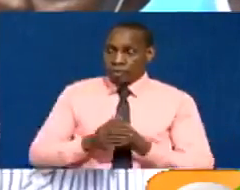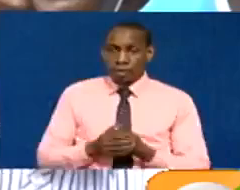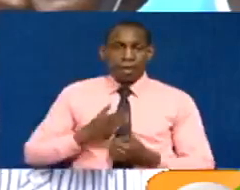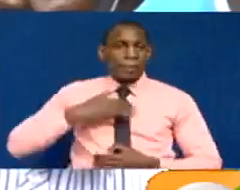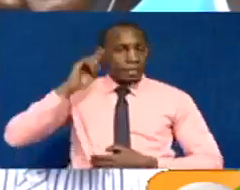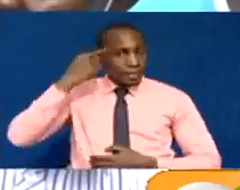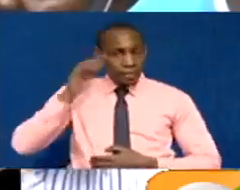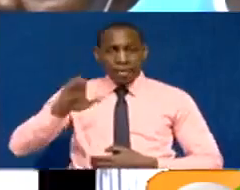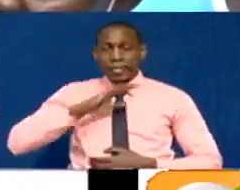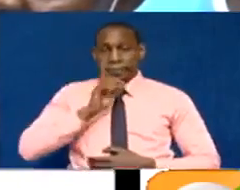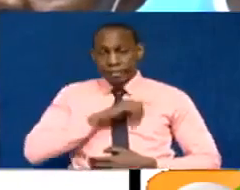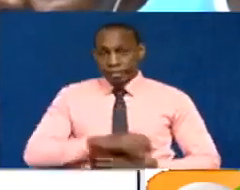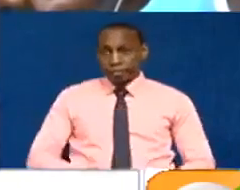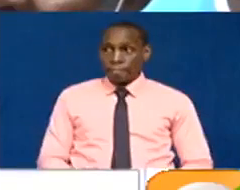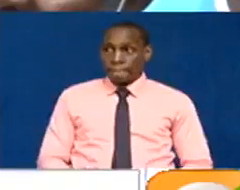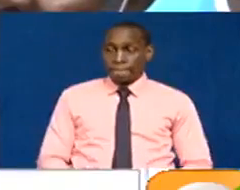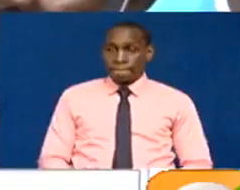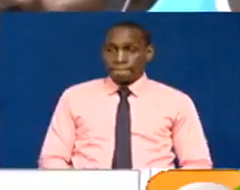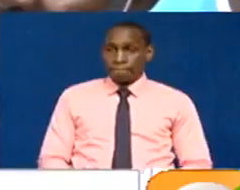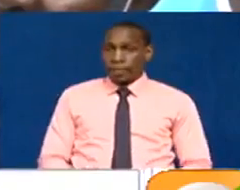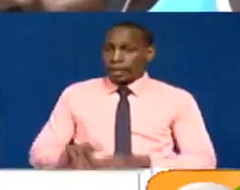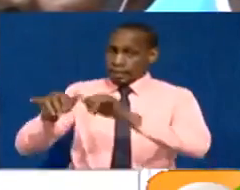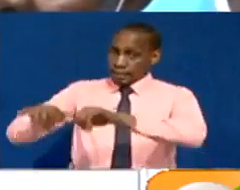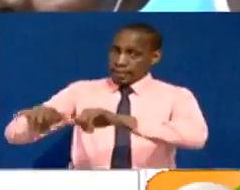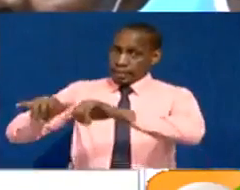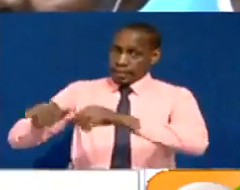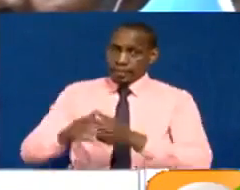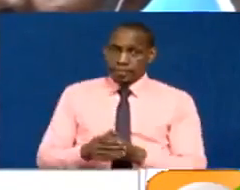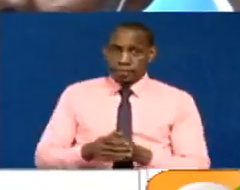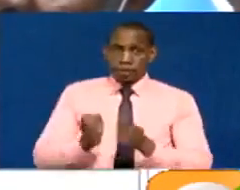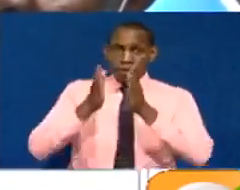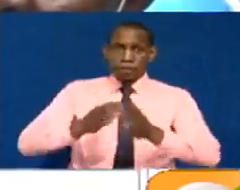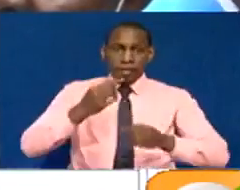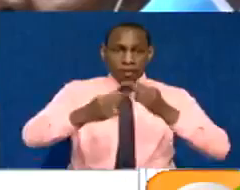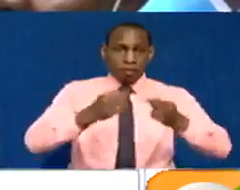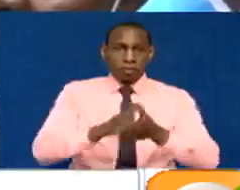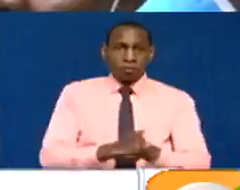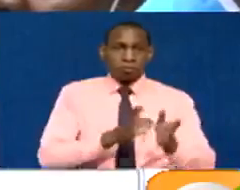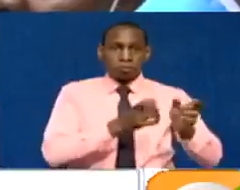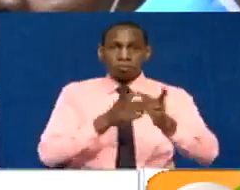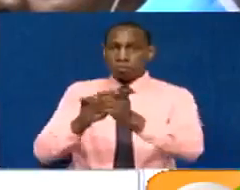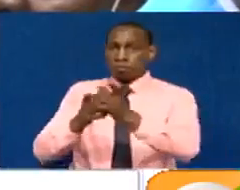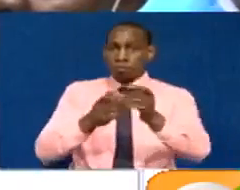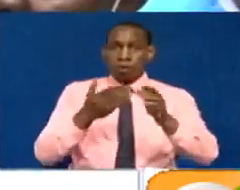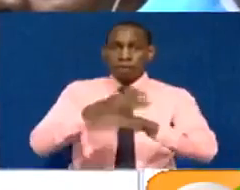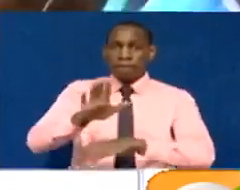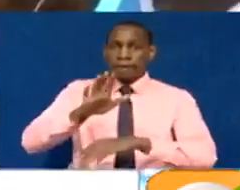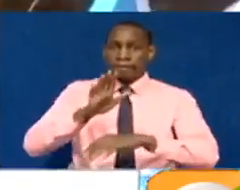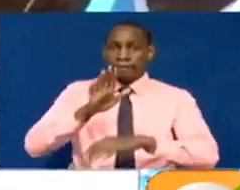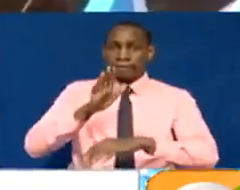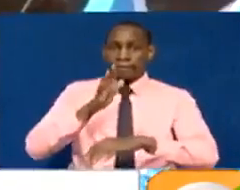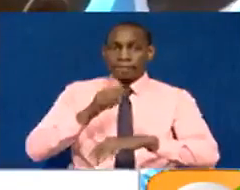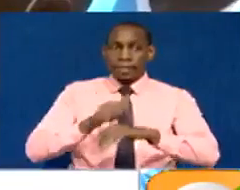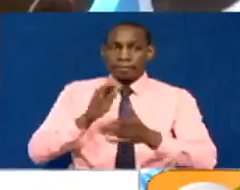converse, I think that is when alikata roho. Na akakaa pale. The officer went on na akashoot more than even 5 times.